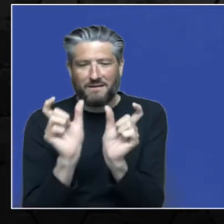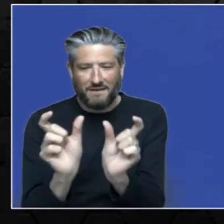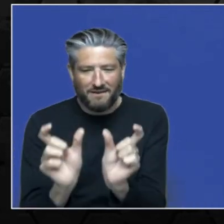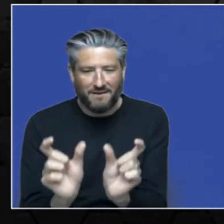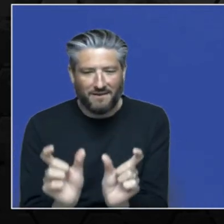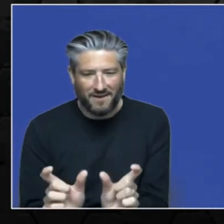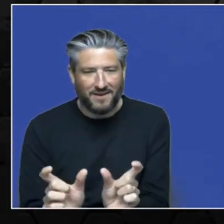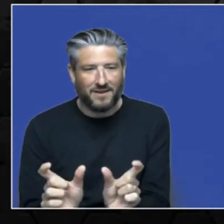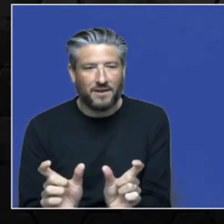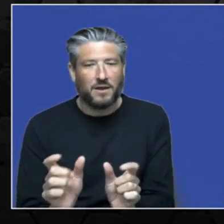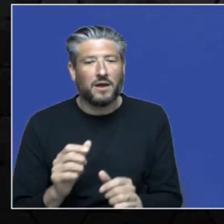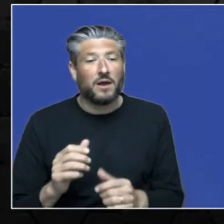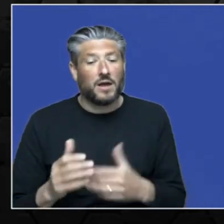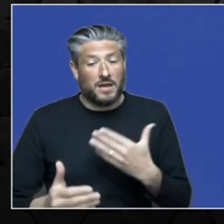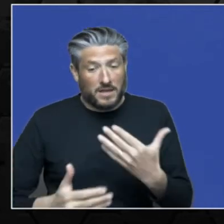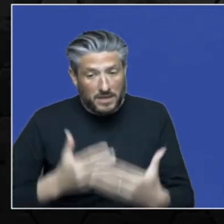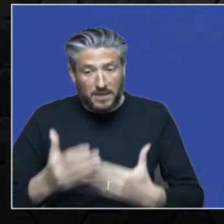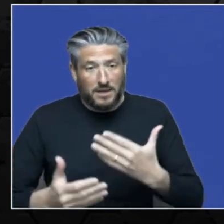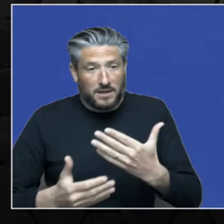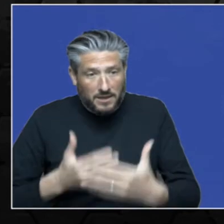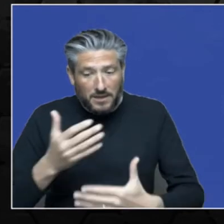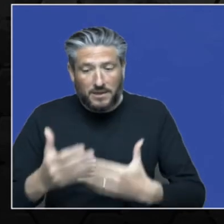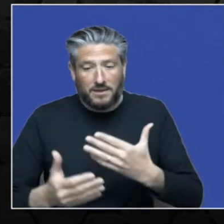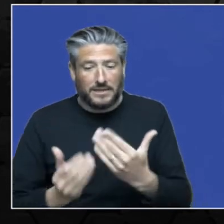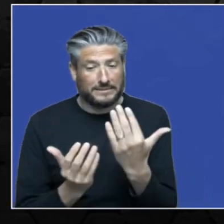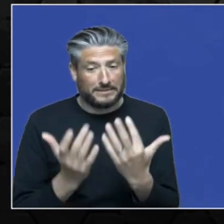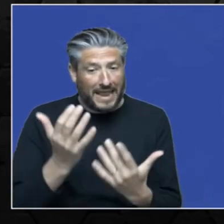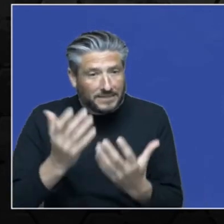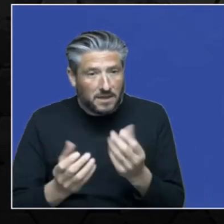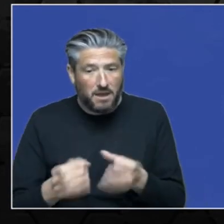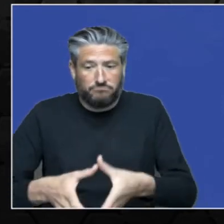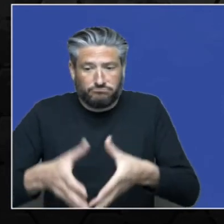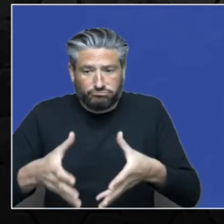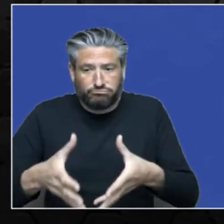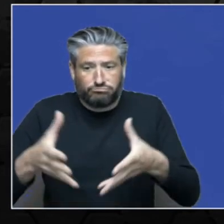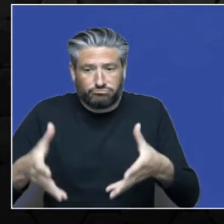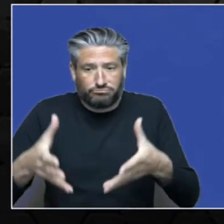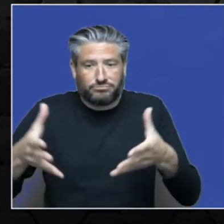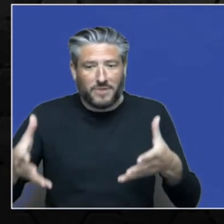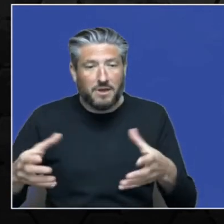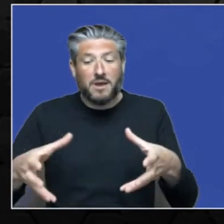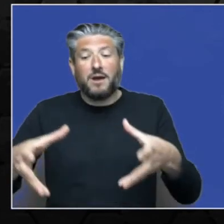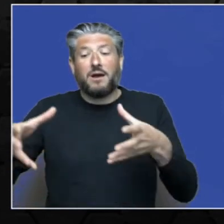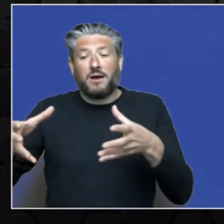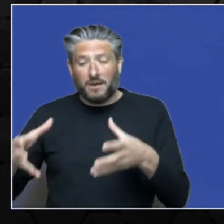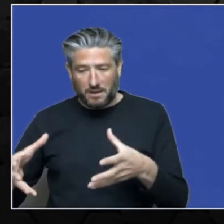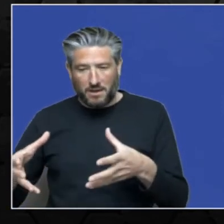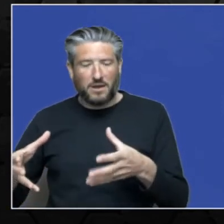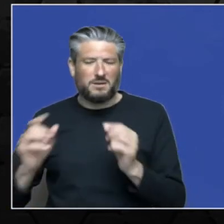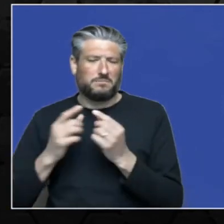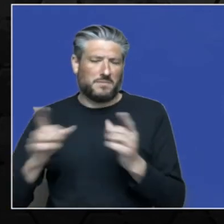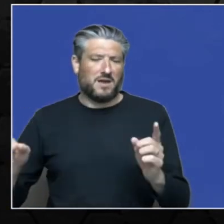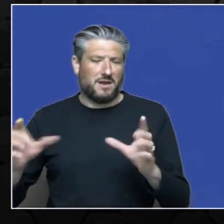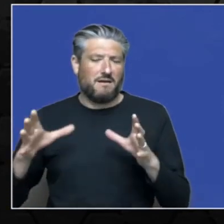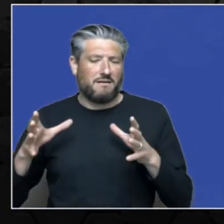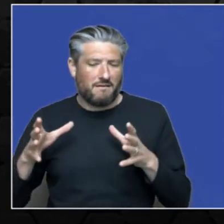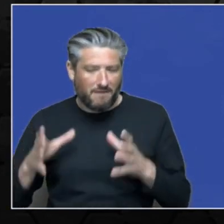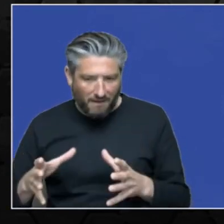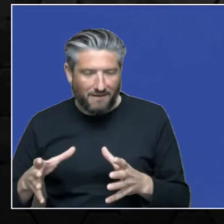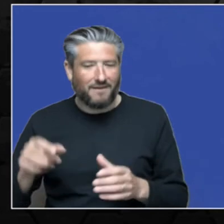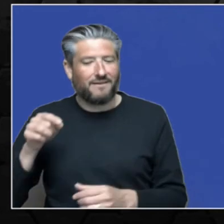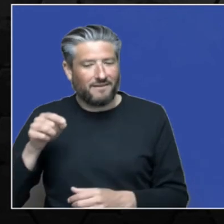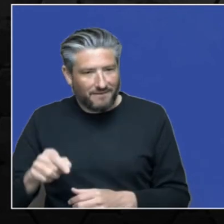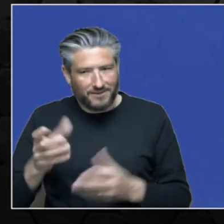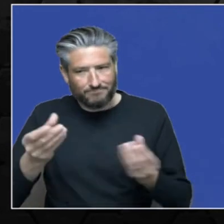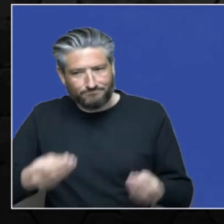the amount of data that we have, and in the end it becomes a resource language that has resource instead of a resource scarce languages.